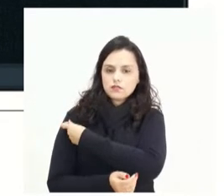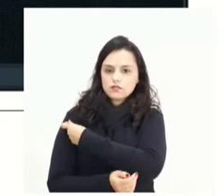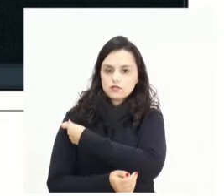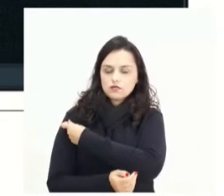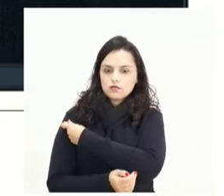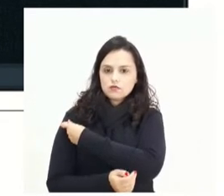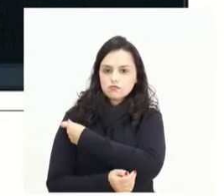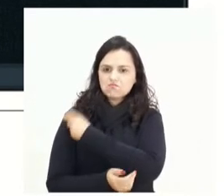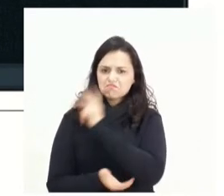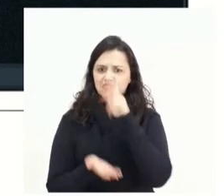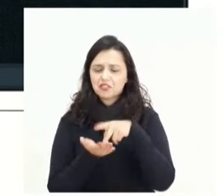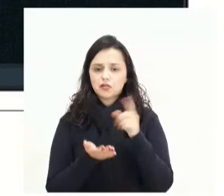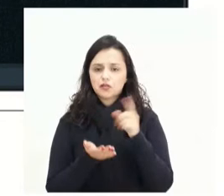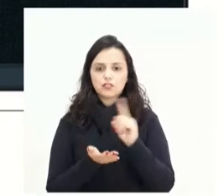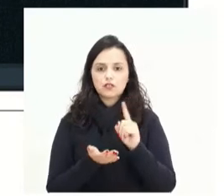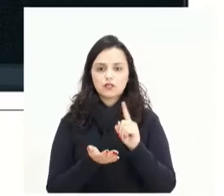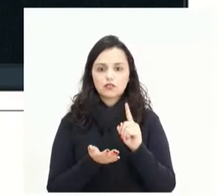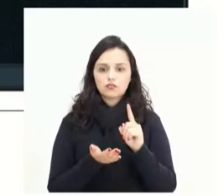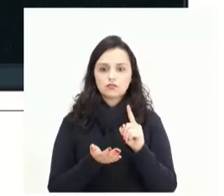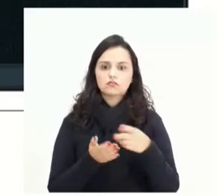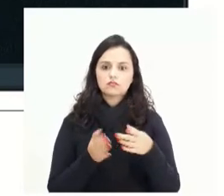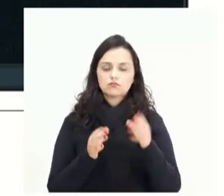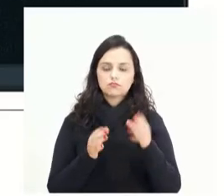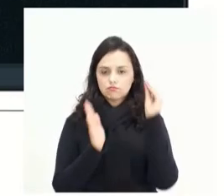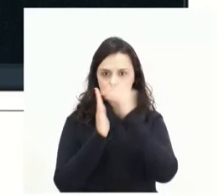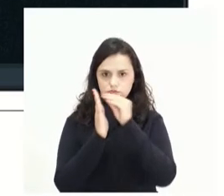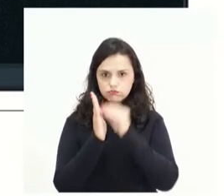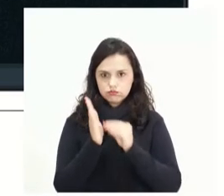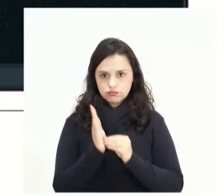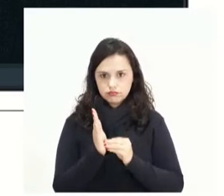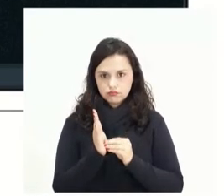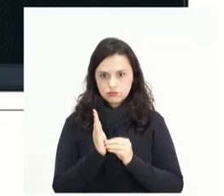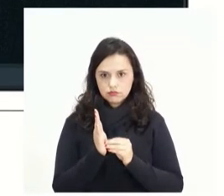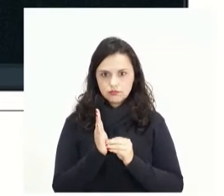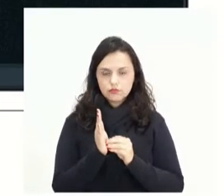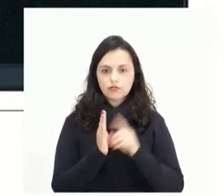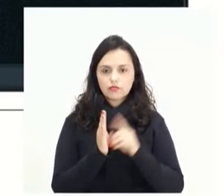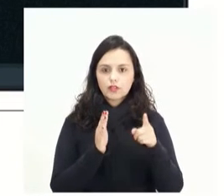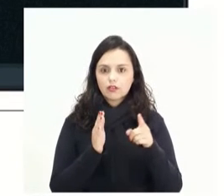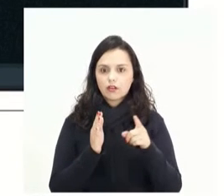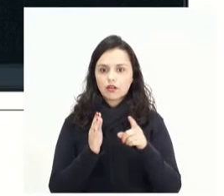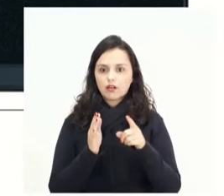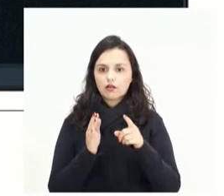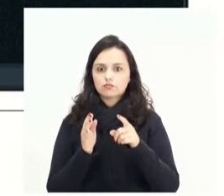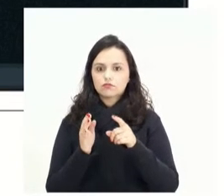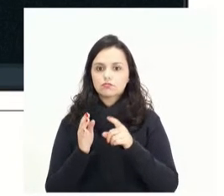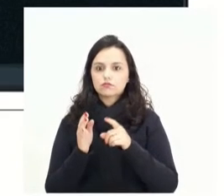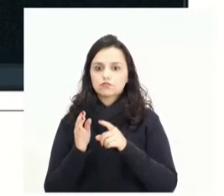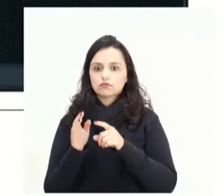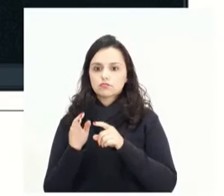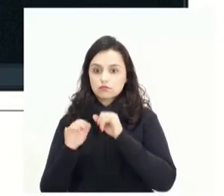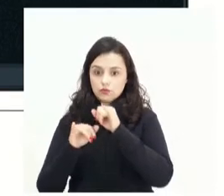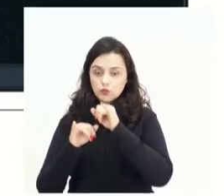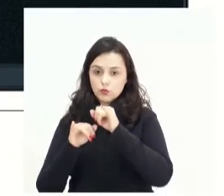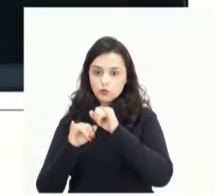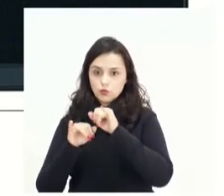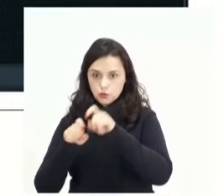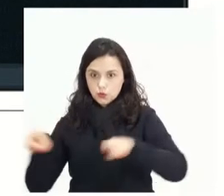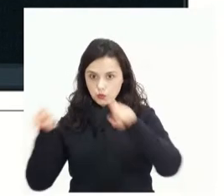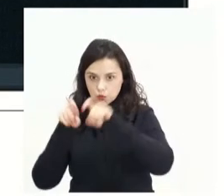the question doesn't get into lines to be checked because automatically the algorithm will identify